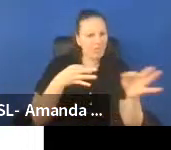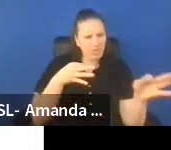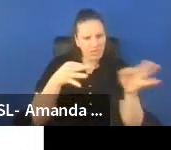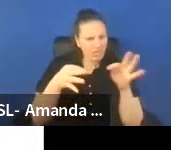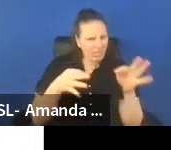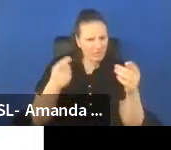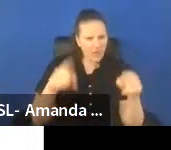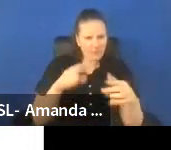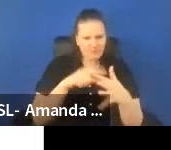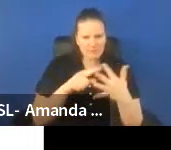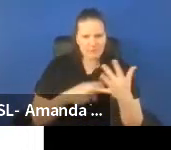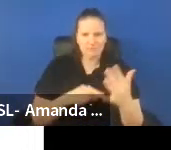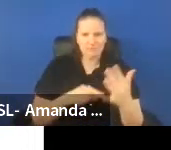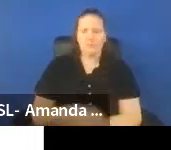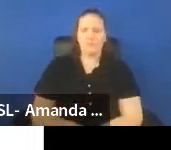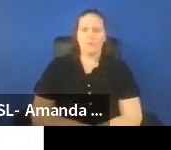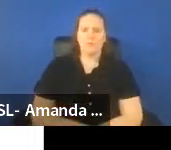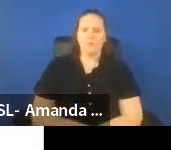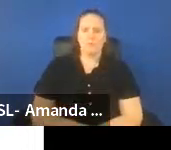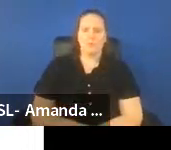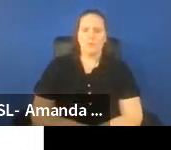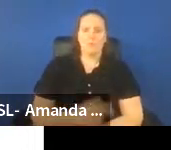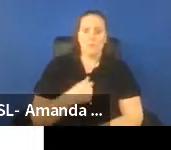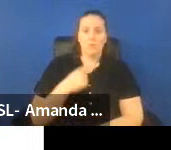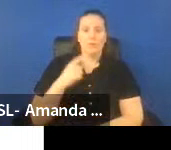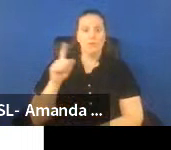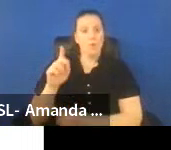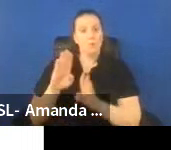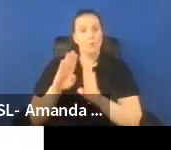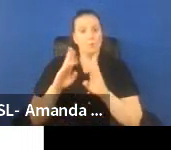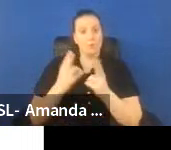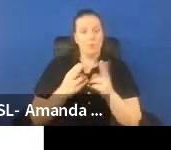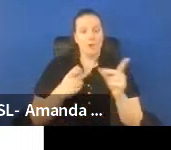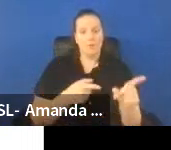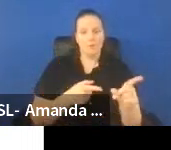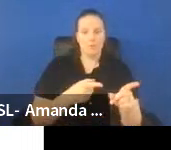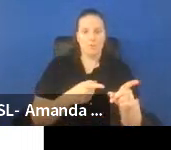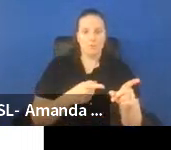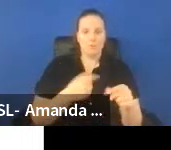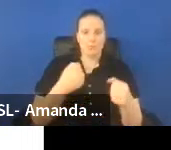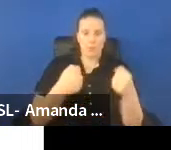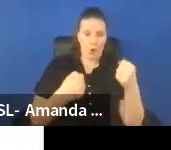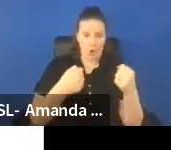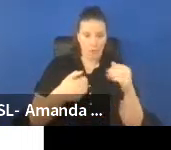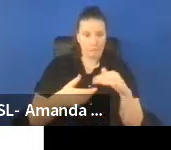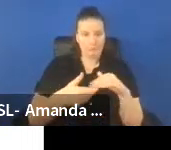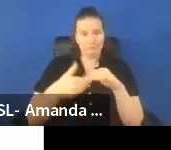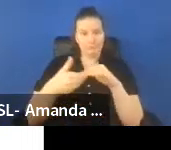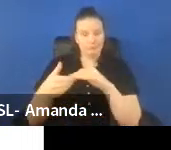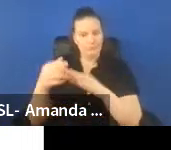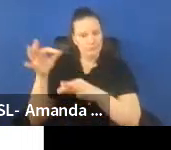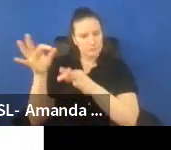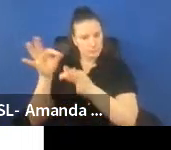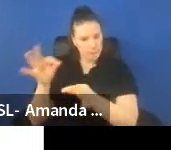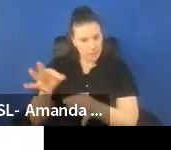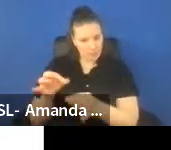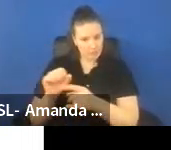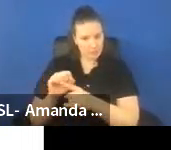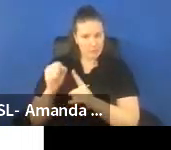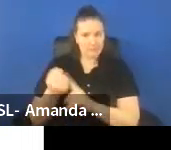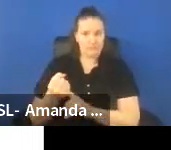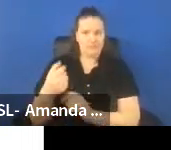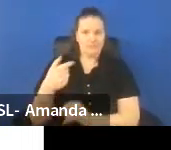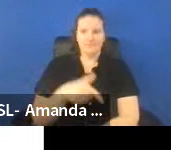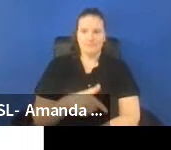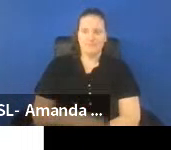happening to them, we can go to the bureau that had the vehicle towed and explain the situation and say,